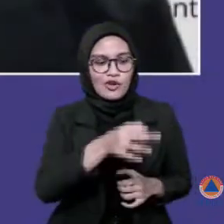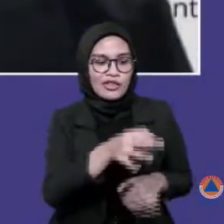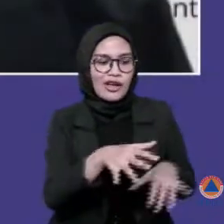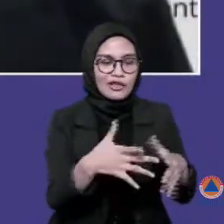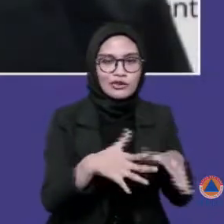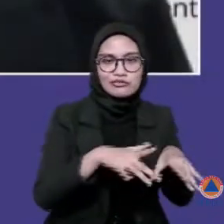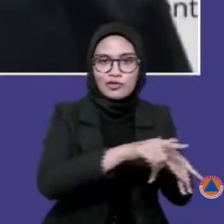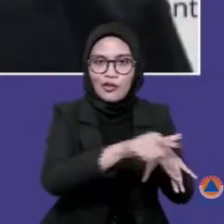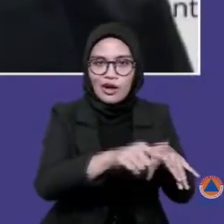cities.